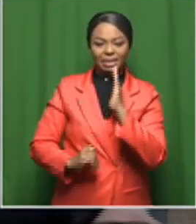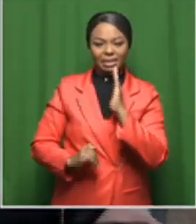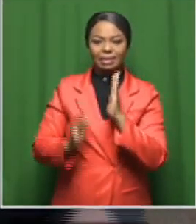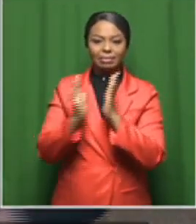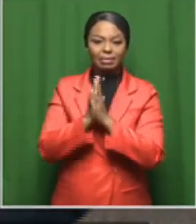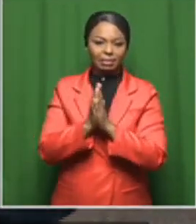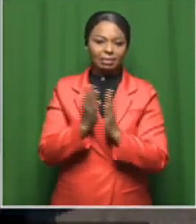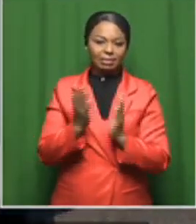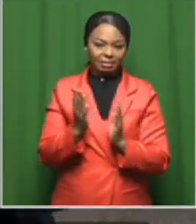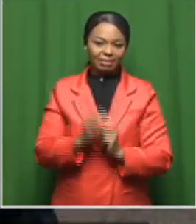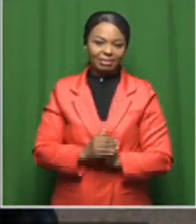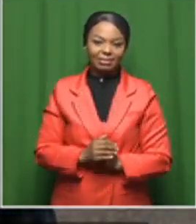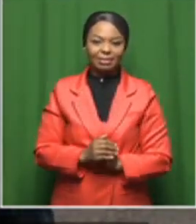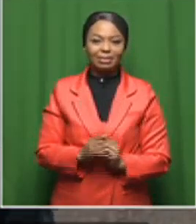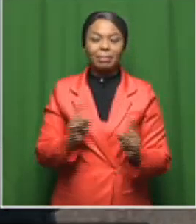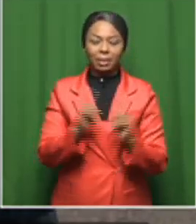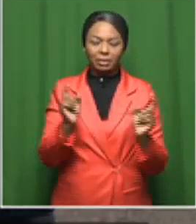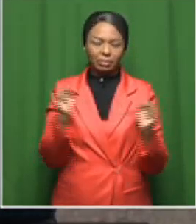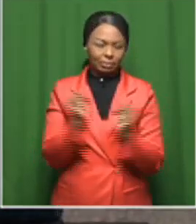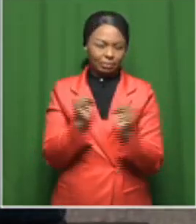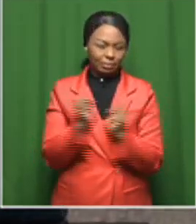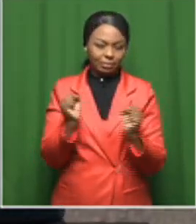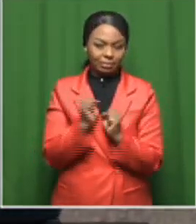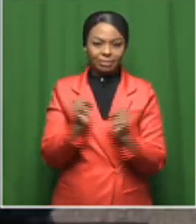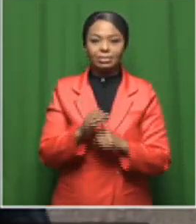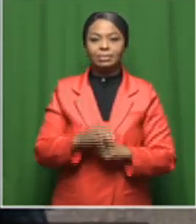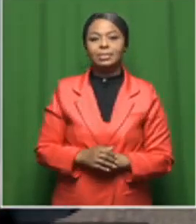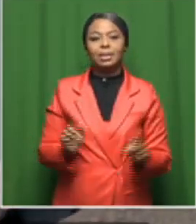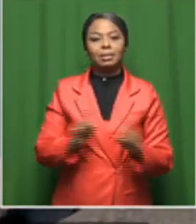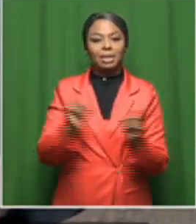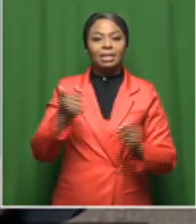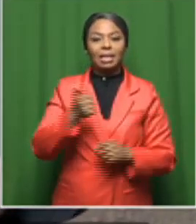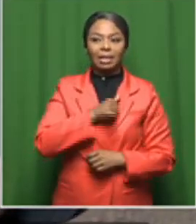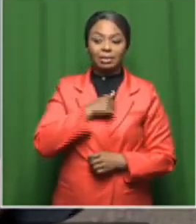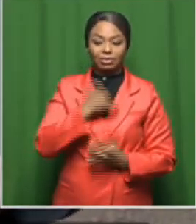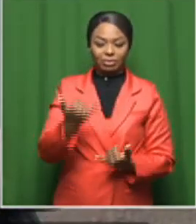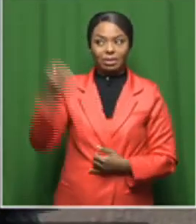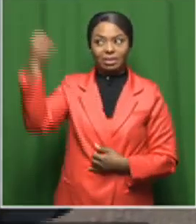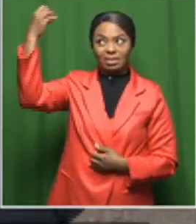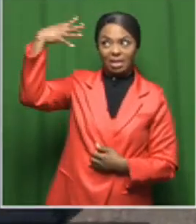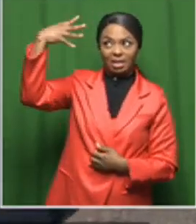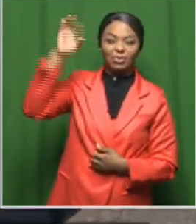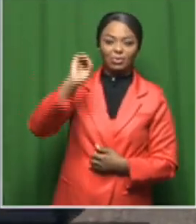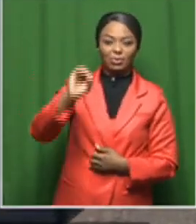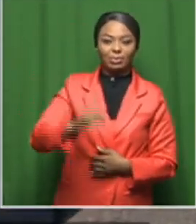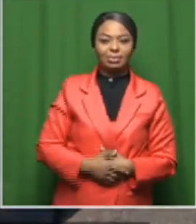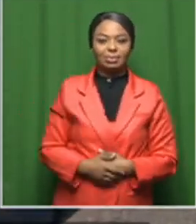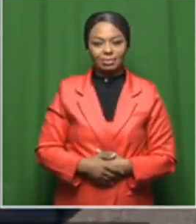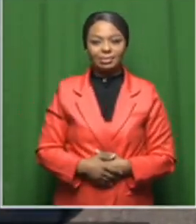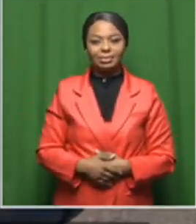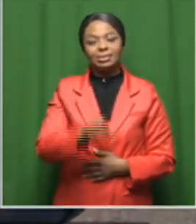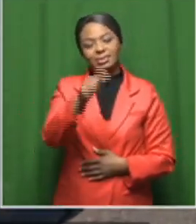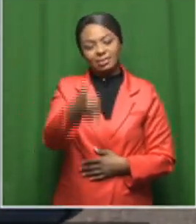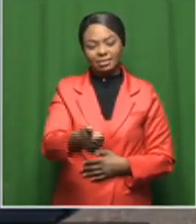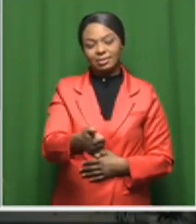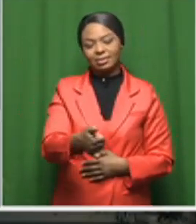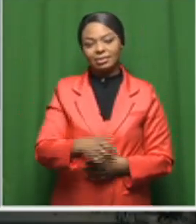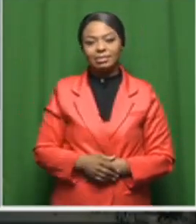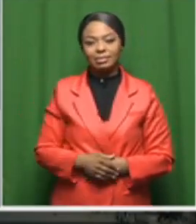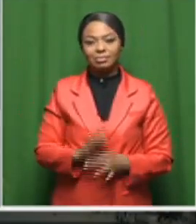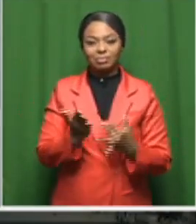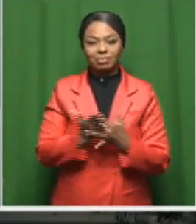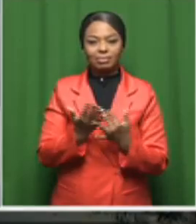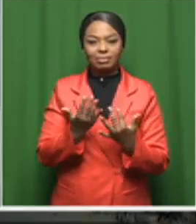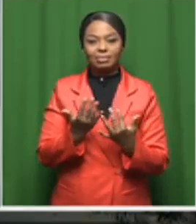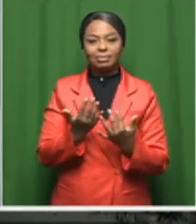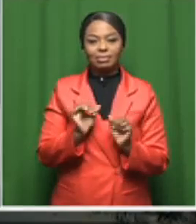in the minuses. All right. Exactly, the sun is out. Let's take a break on the program and we'll see you again in the next hour.